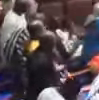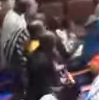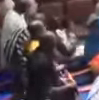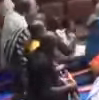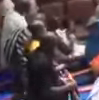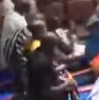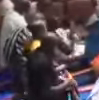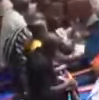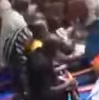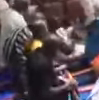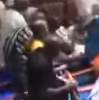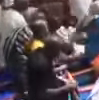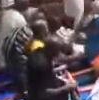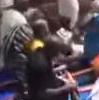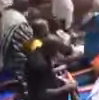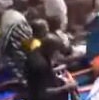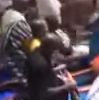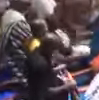That's a call.